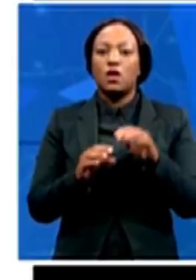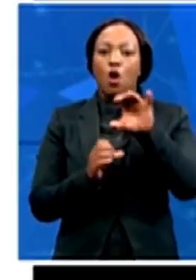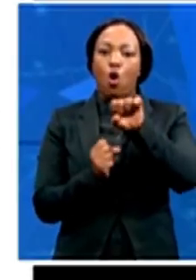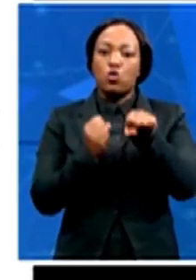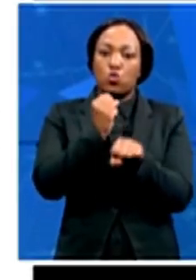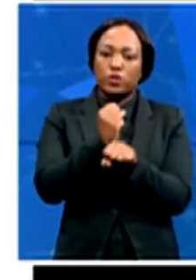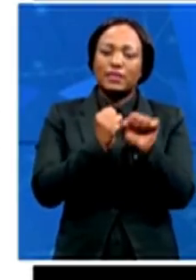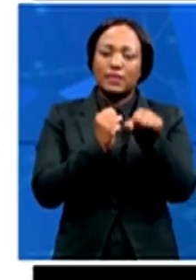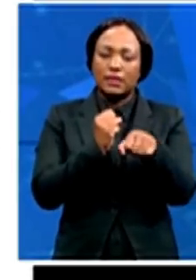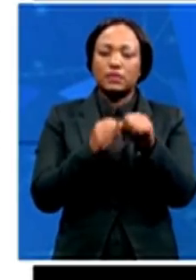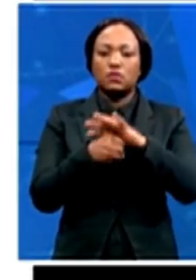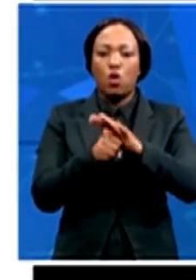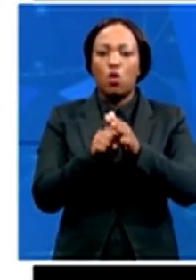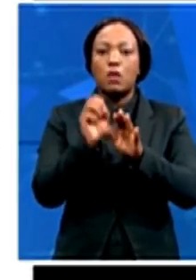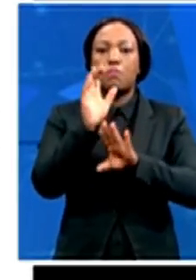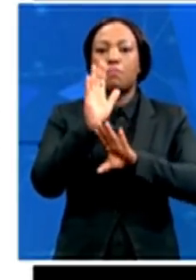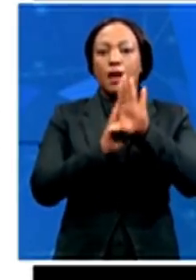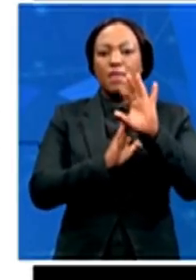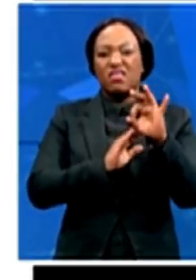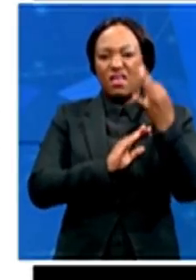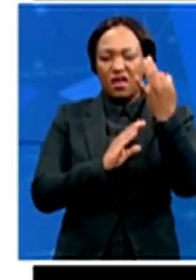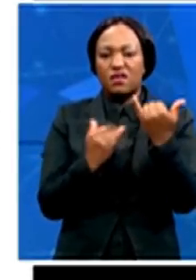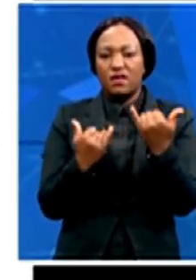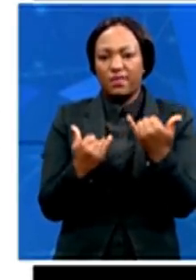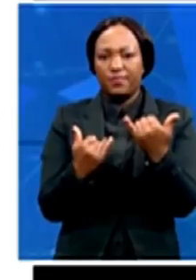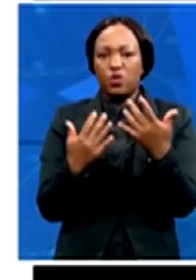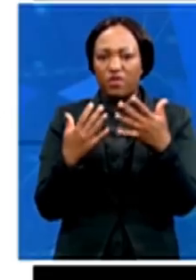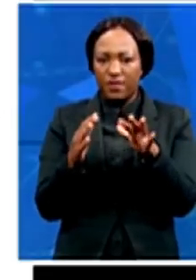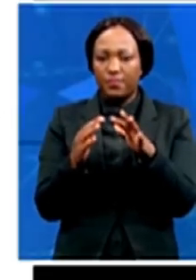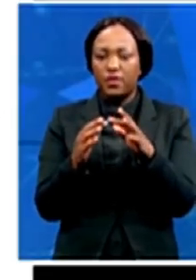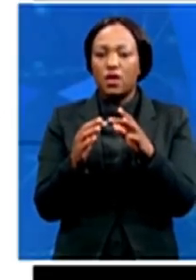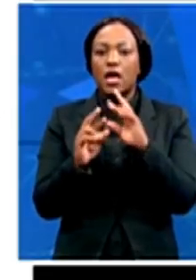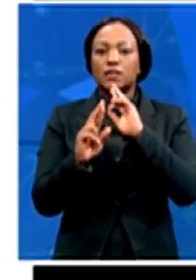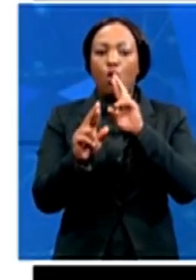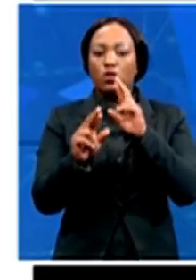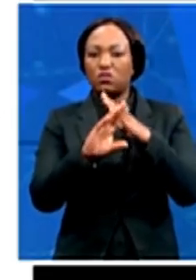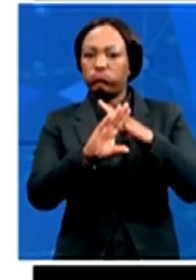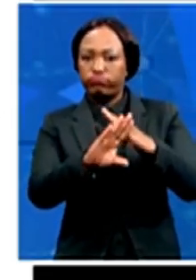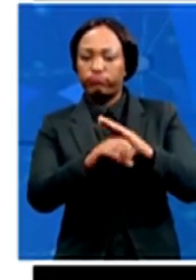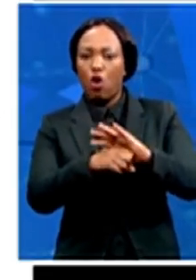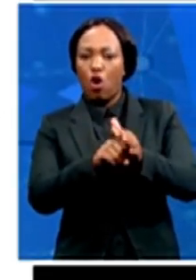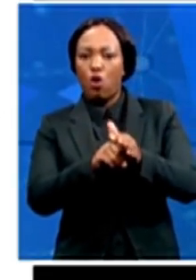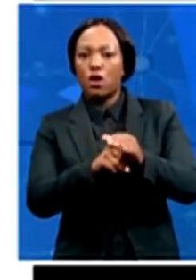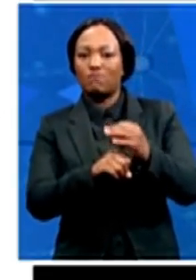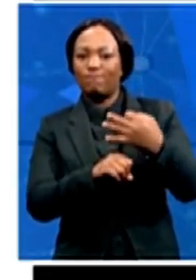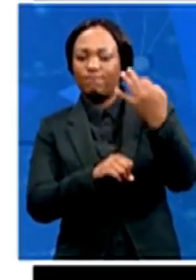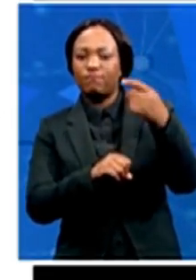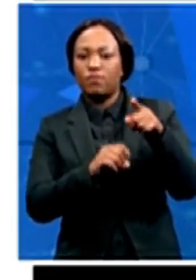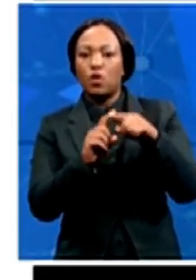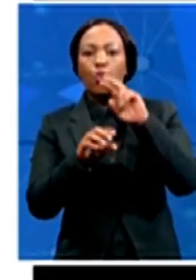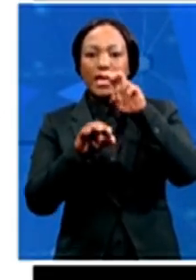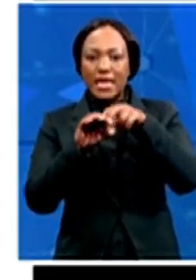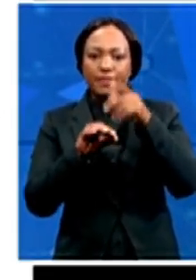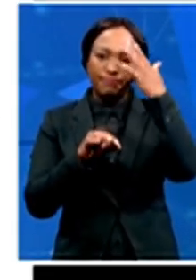behaviors. We have revised our response to the third wave. We need a whole government, a whole society approach to flatten it. And we've scaled up our